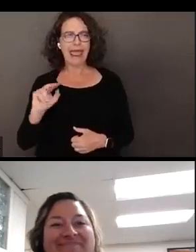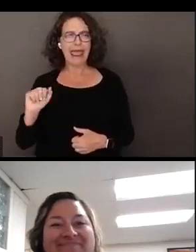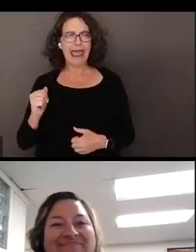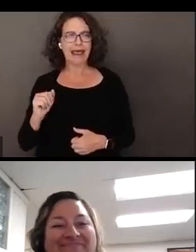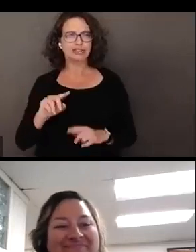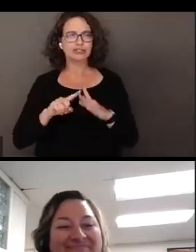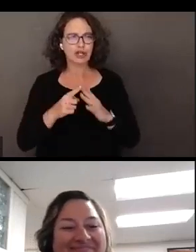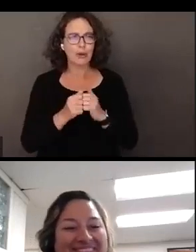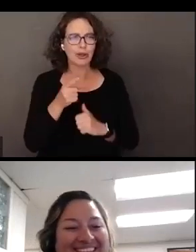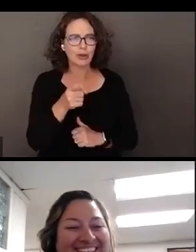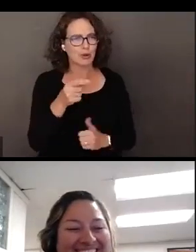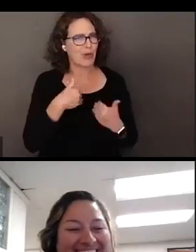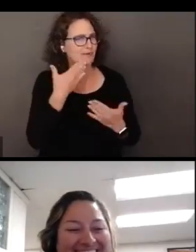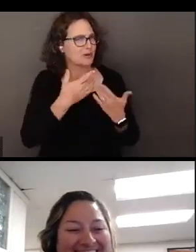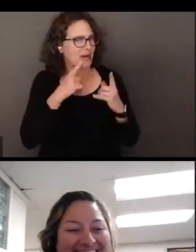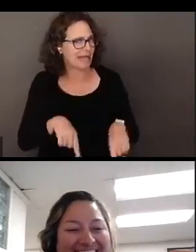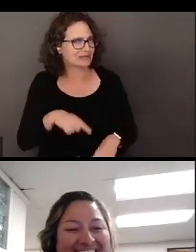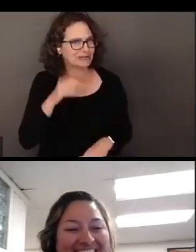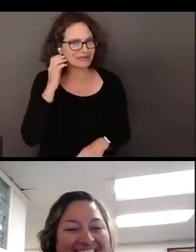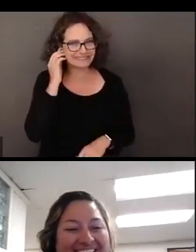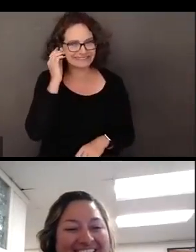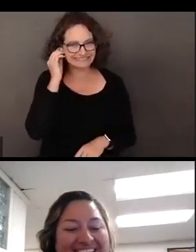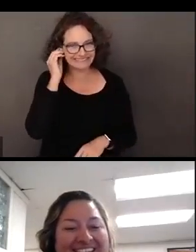think you have a pretty good answer there.